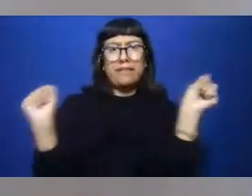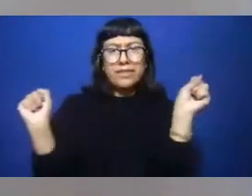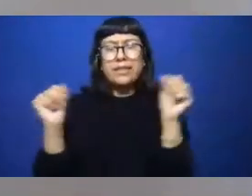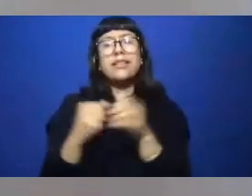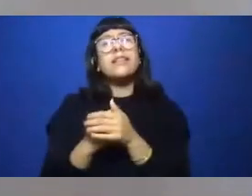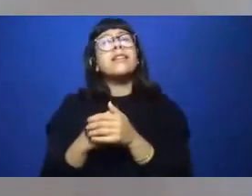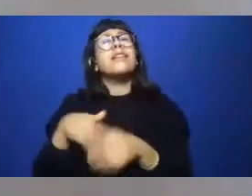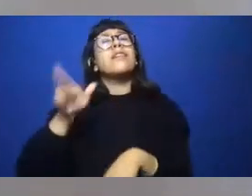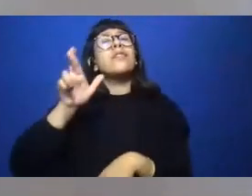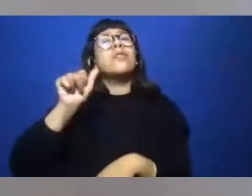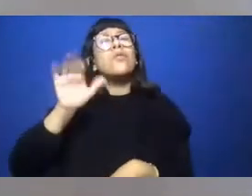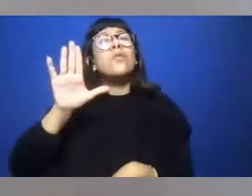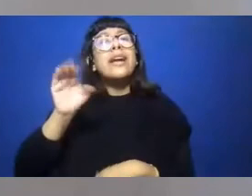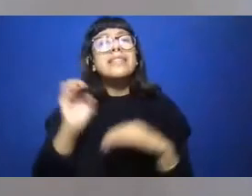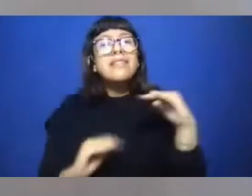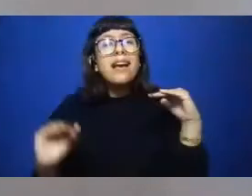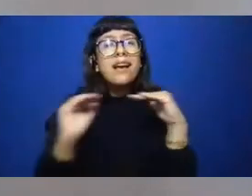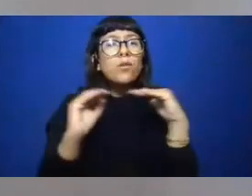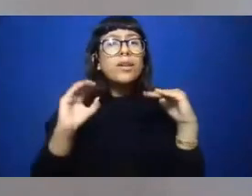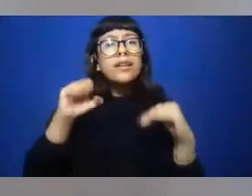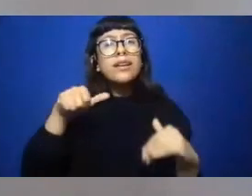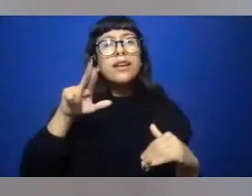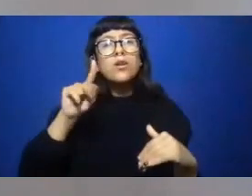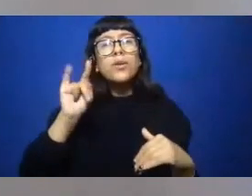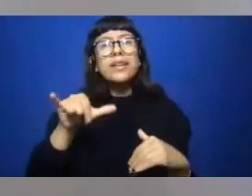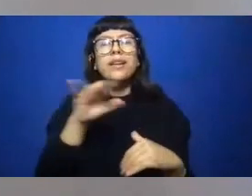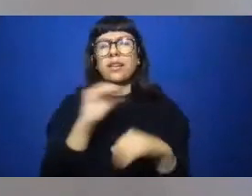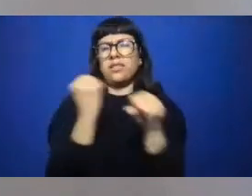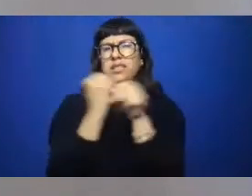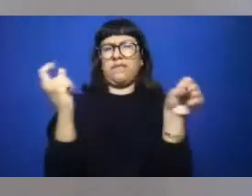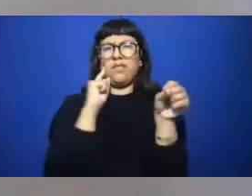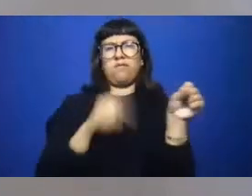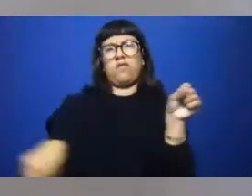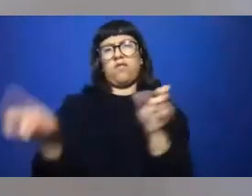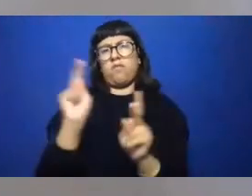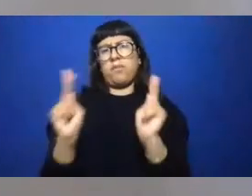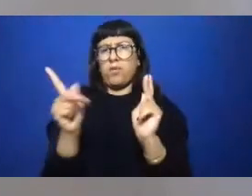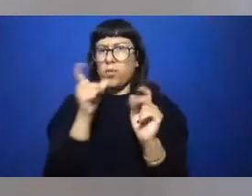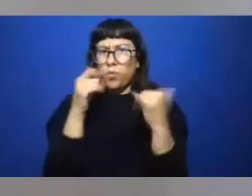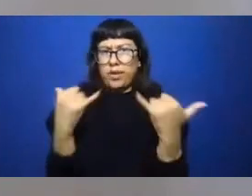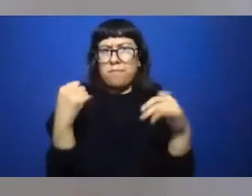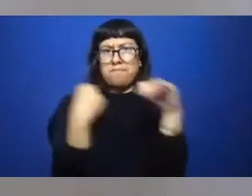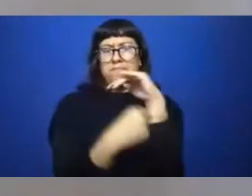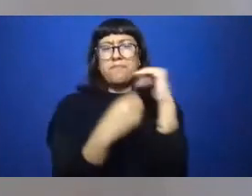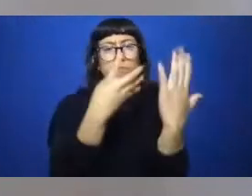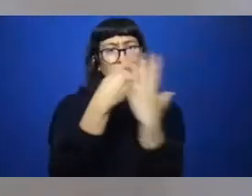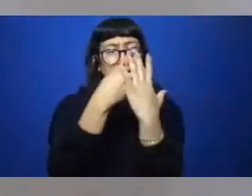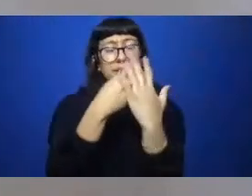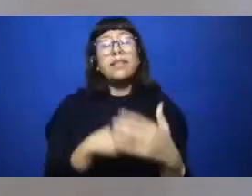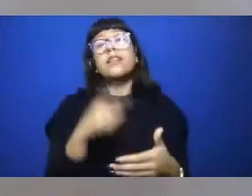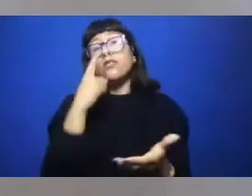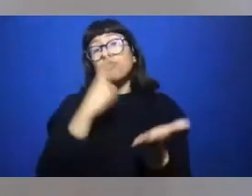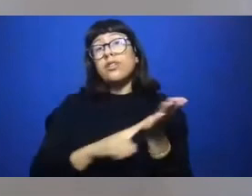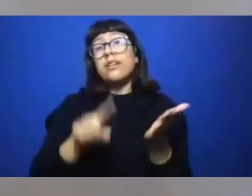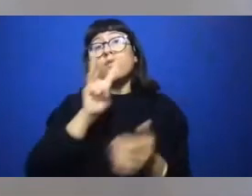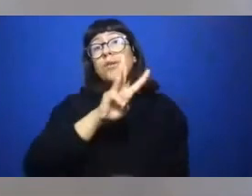race equity, and the safety for everyone in prison. And you can go to our website,